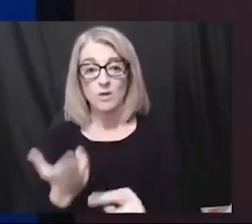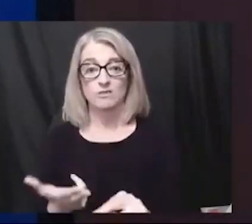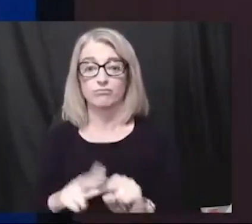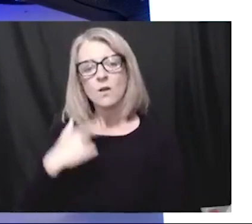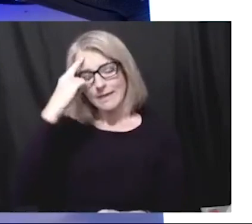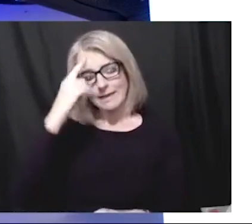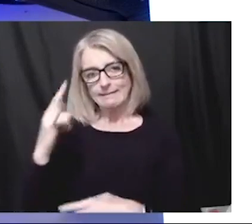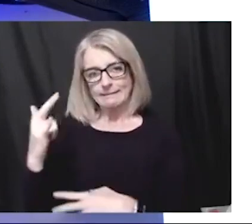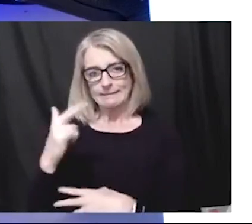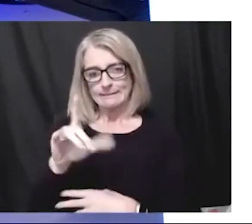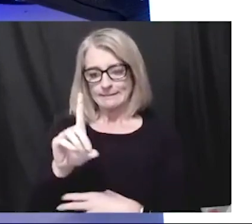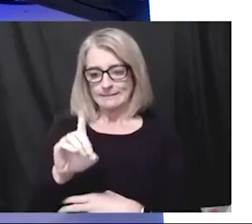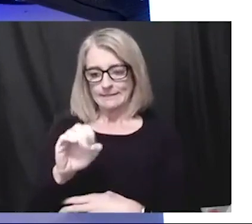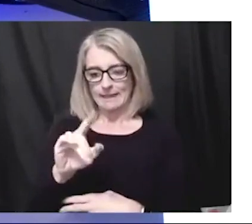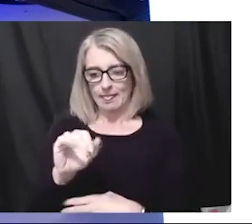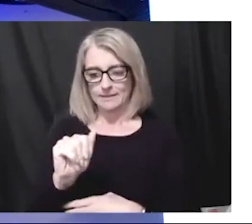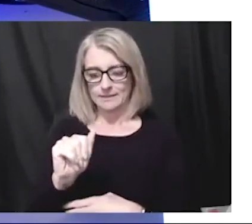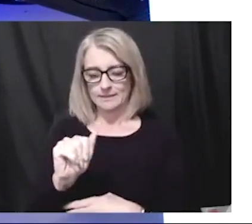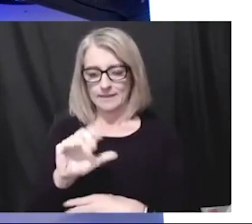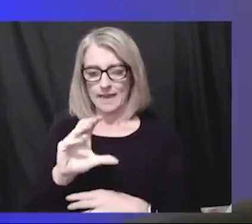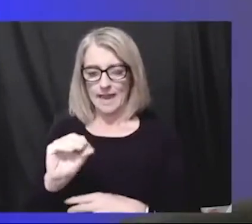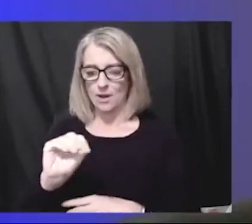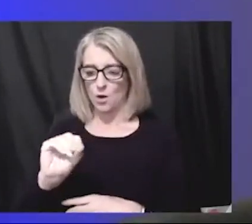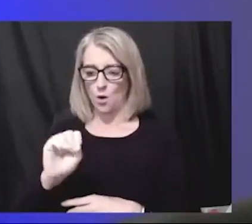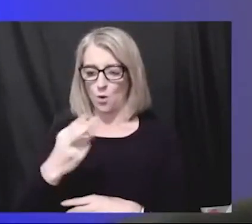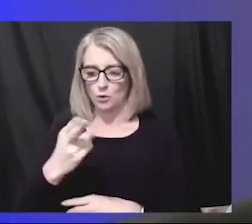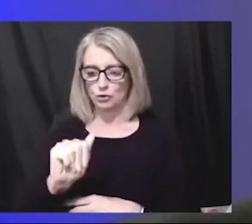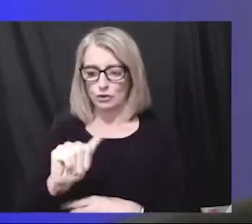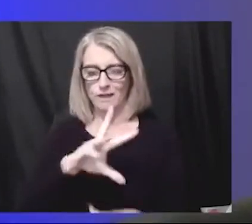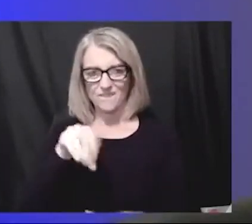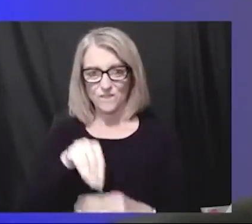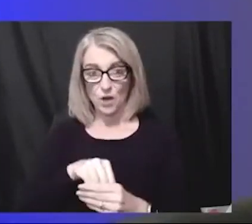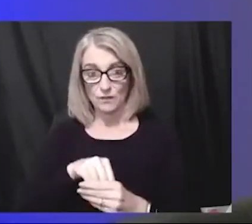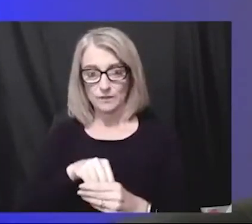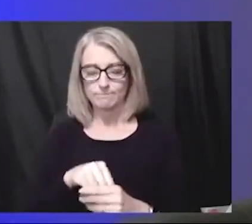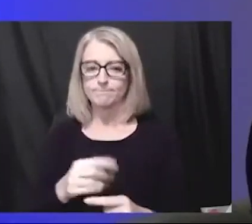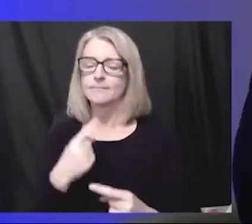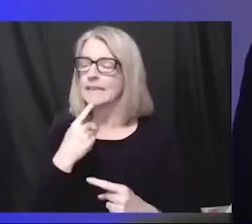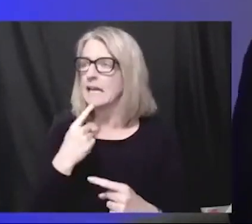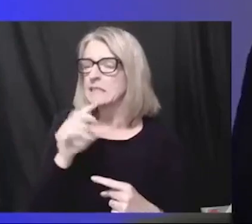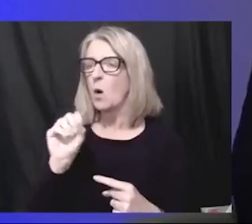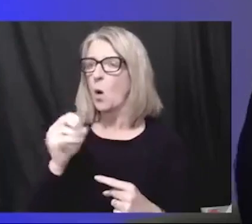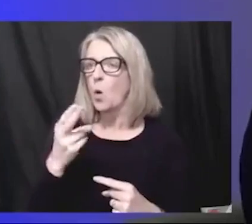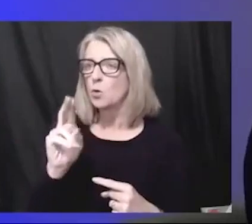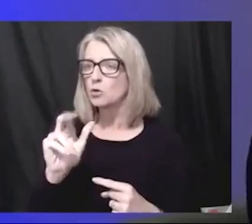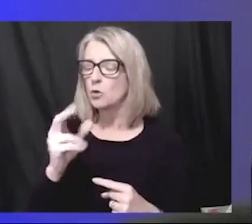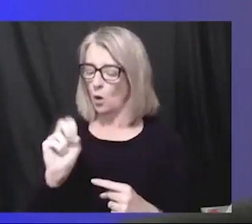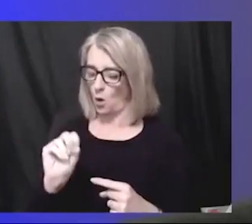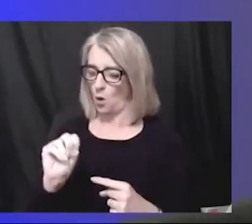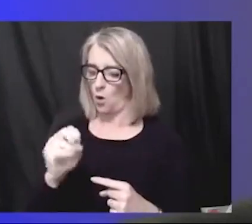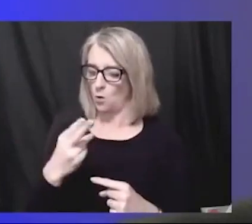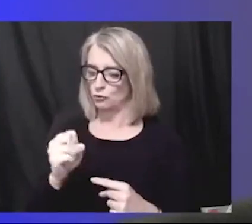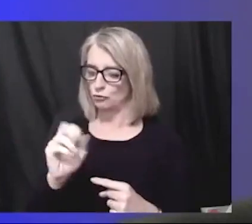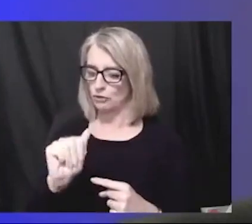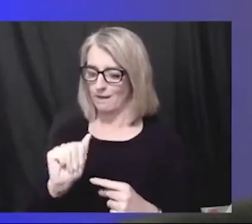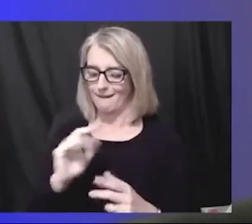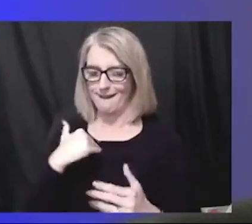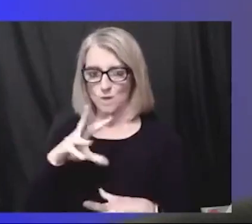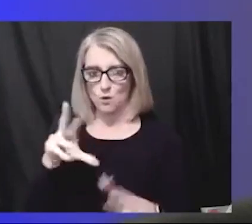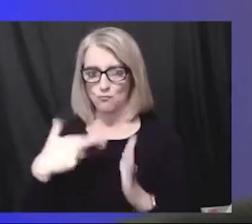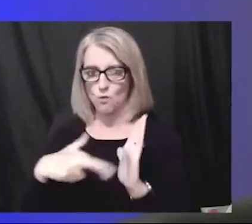But as your mom and dad, and my mom and dad at least used to teach me, beware your choices, because they're going to define the outcome for you,